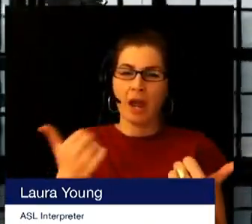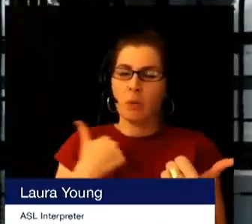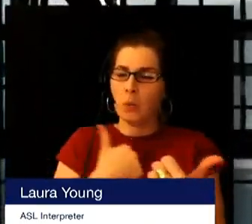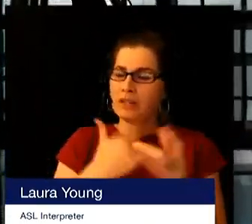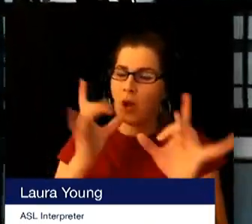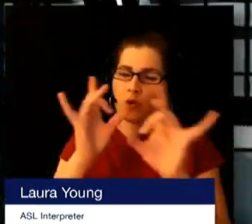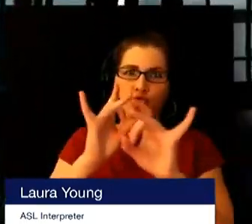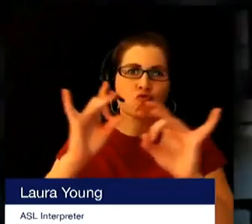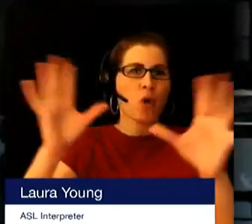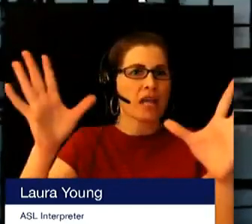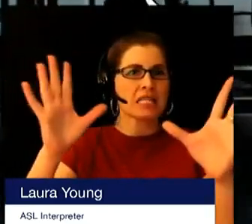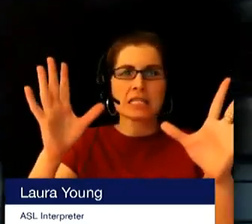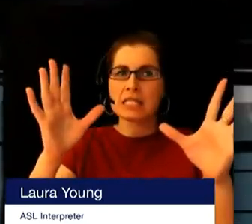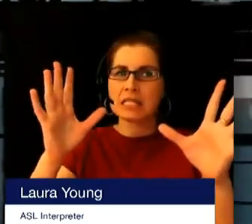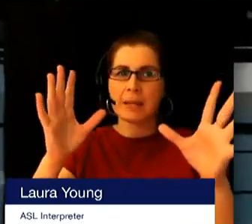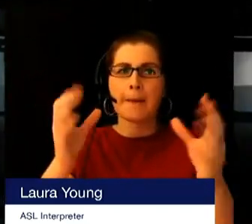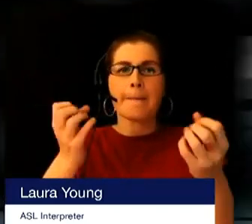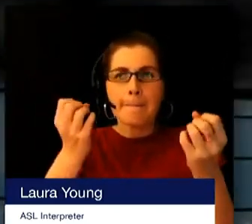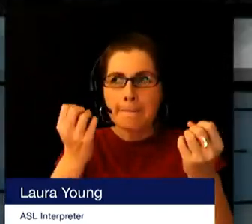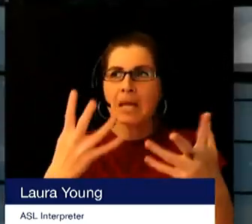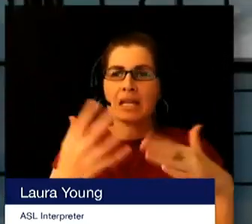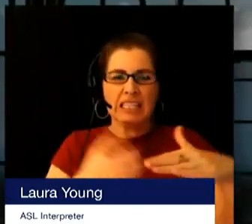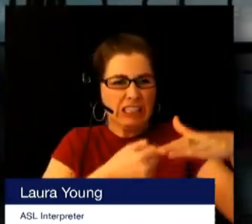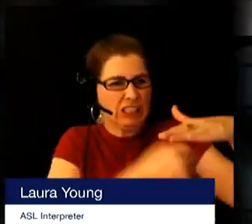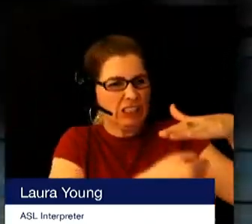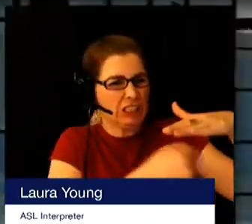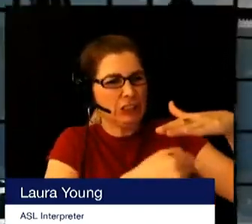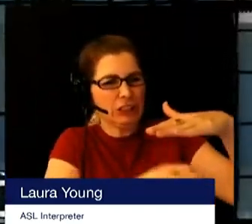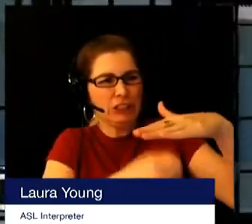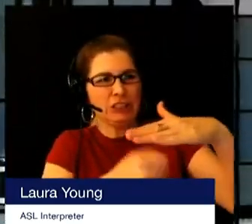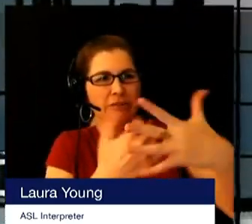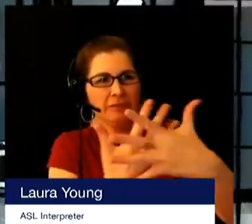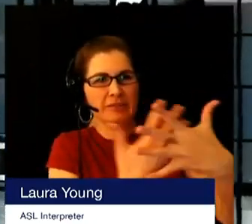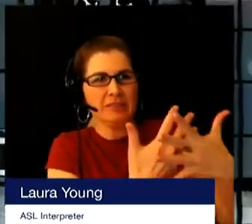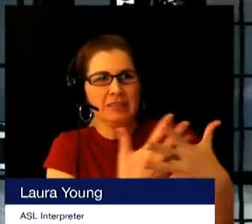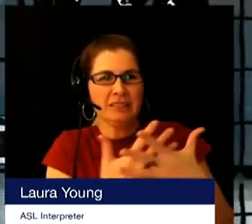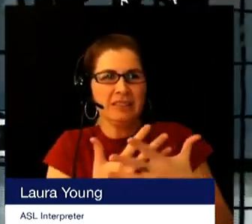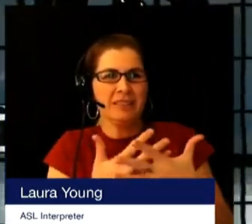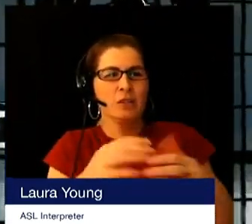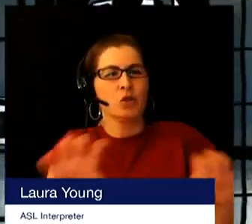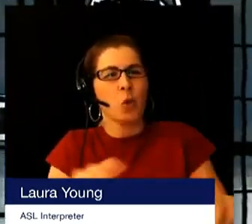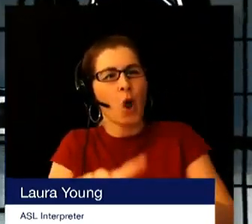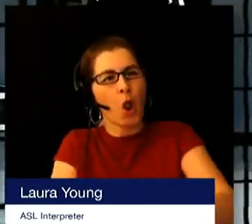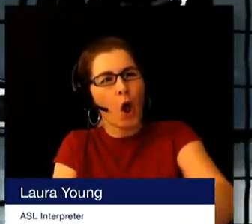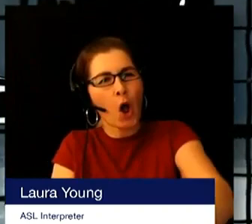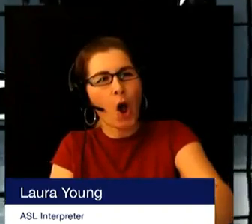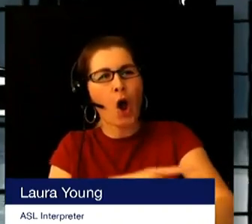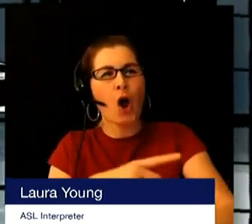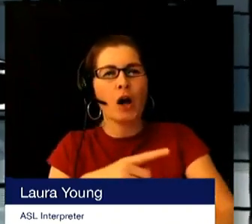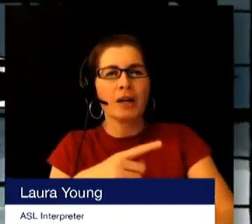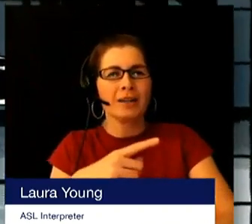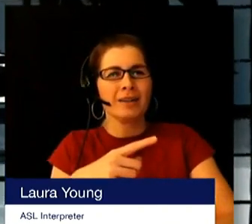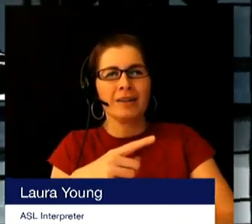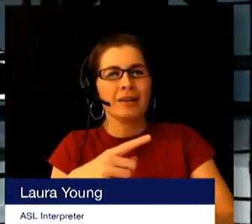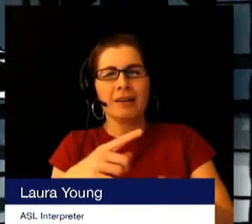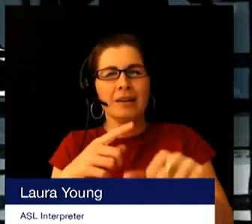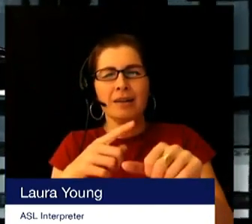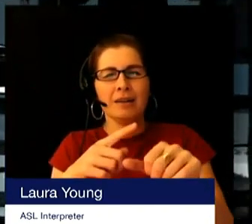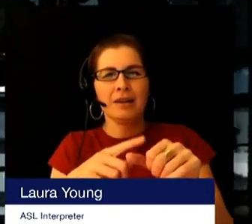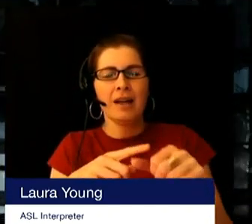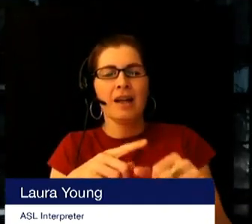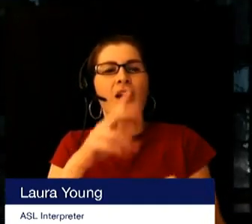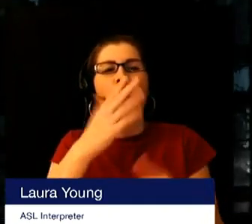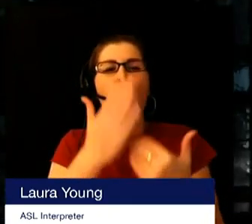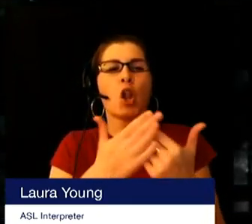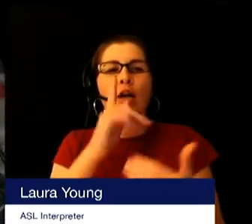many people locked up doing such long sentences that it's almost like releasing a pressure valve. You know,